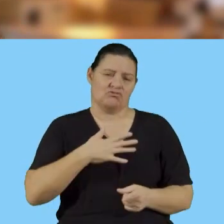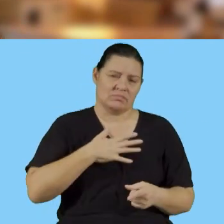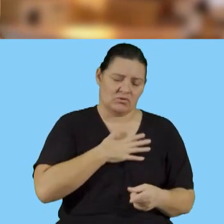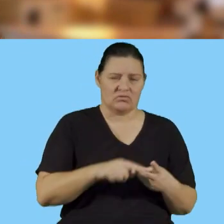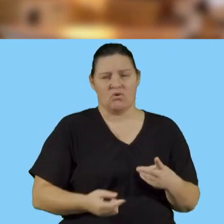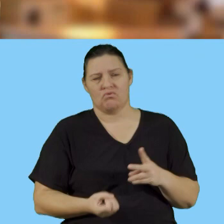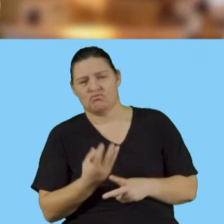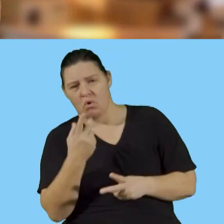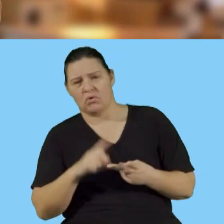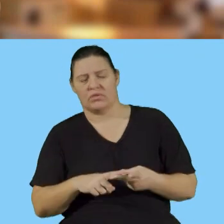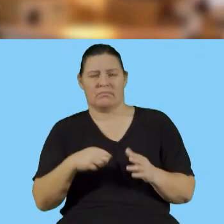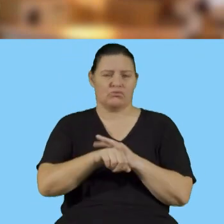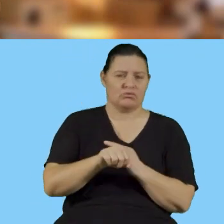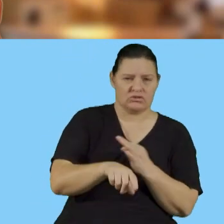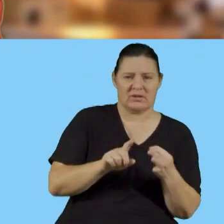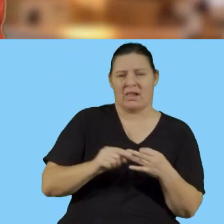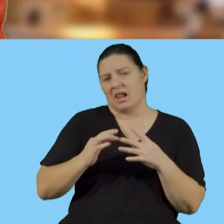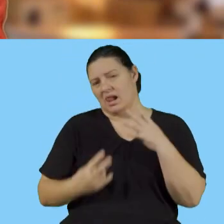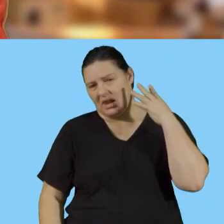growth, reproduction, and more.